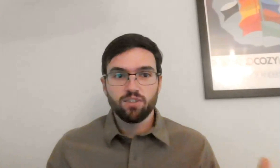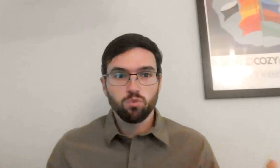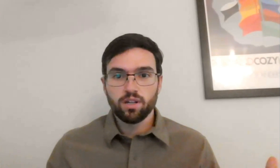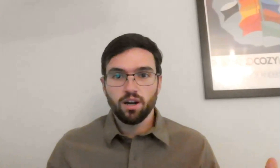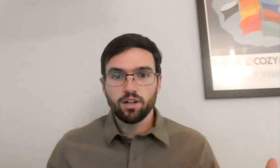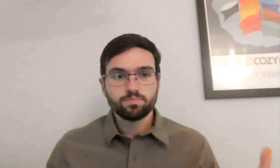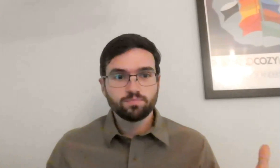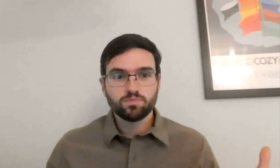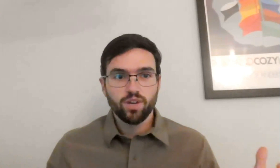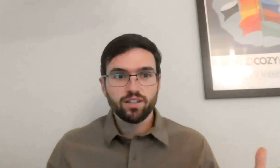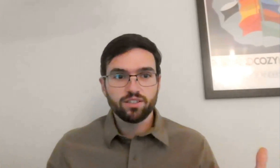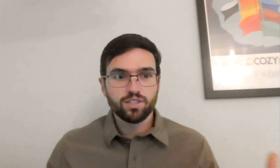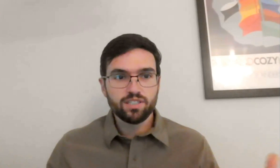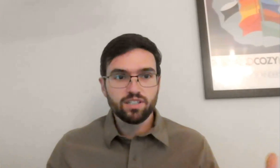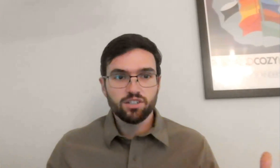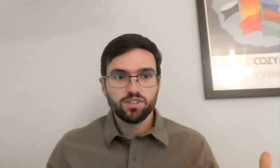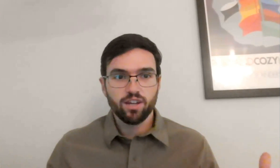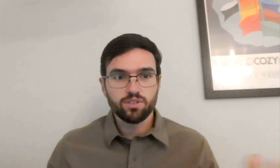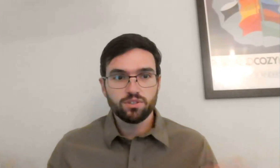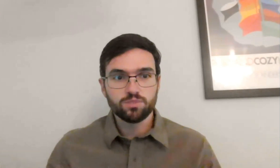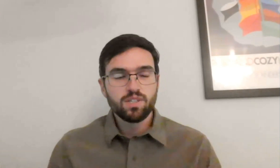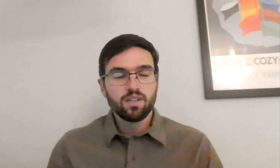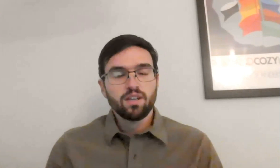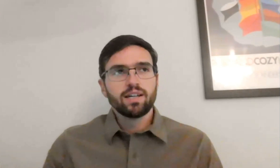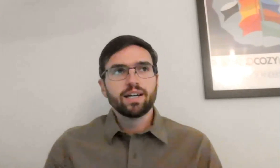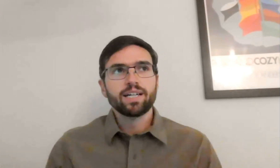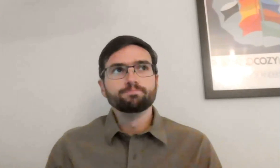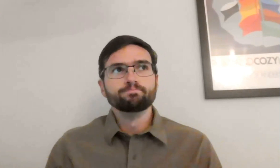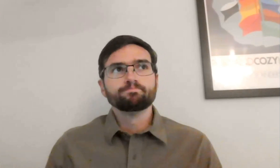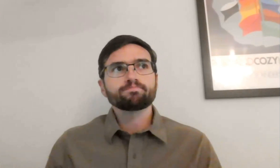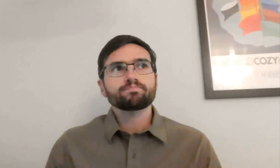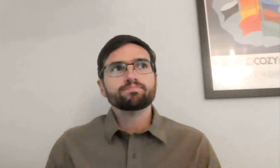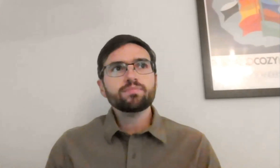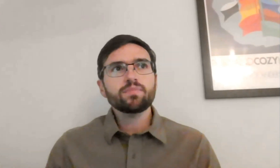tiny F1 car, right, or an IndyCar style vehicle.